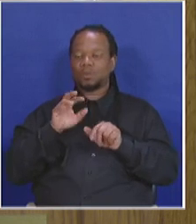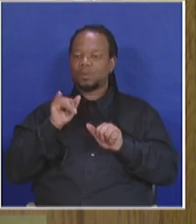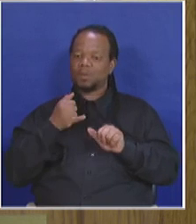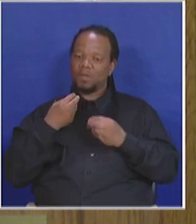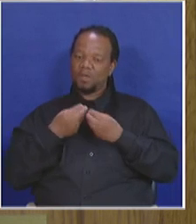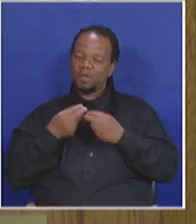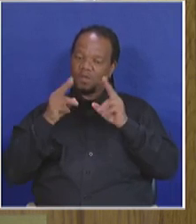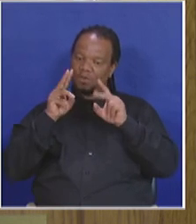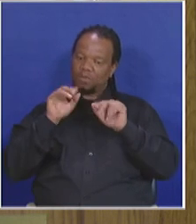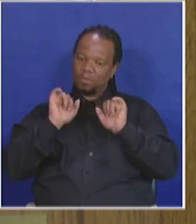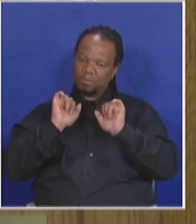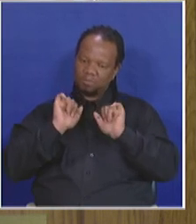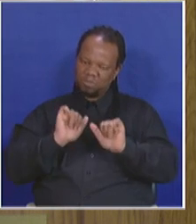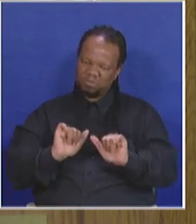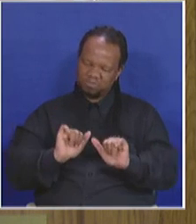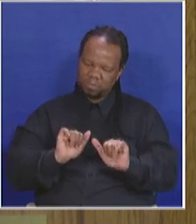local government